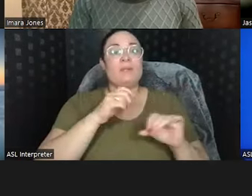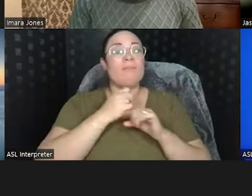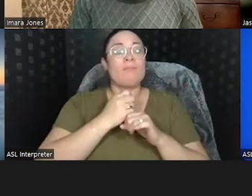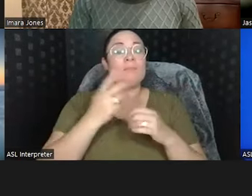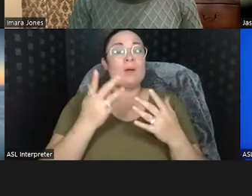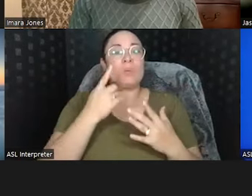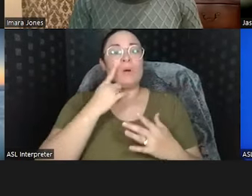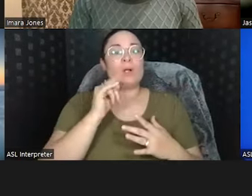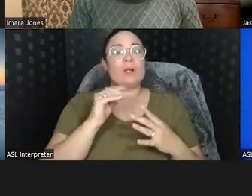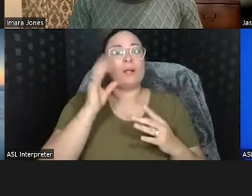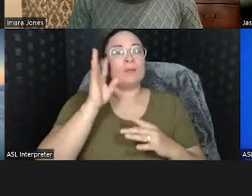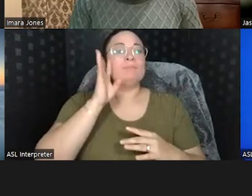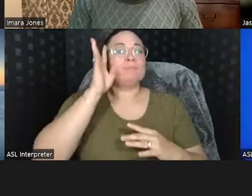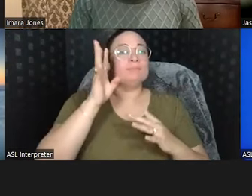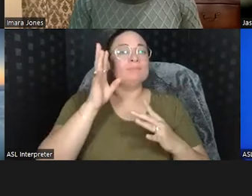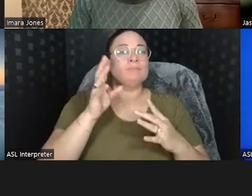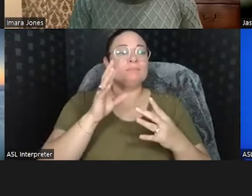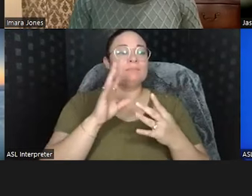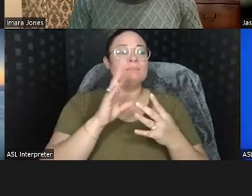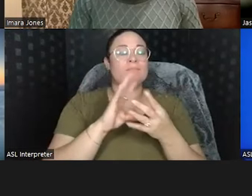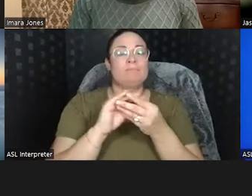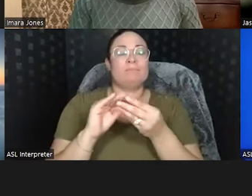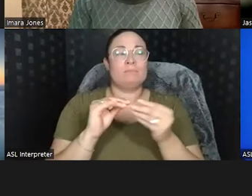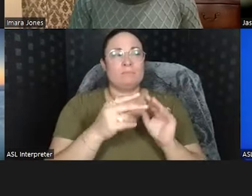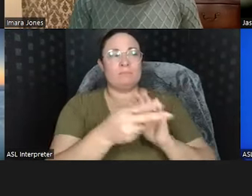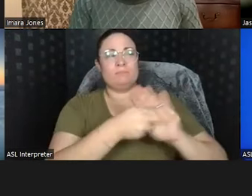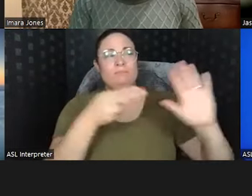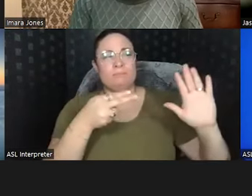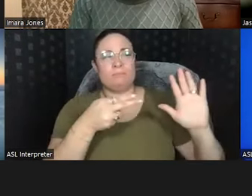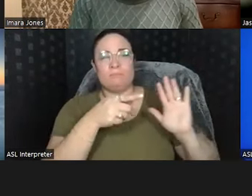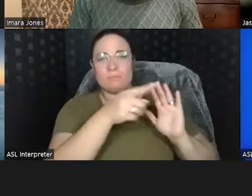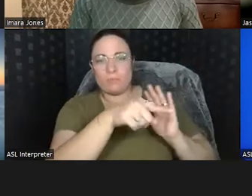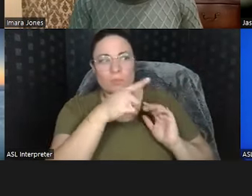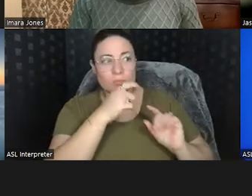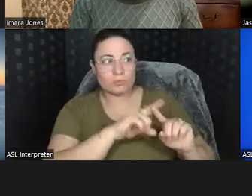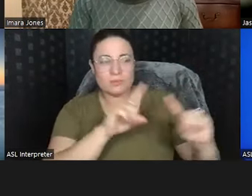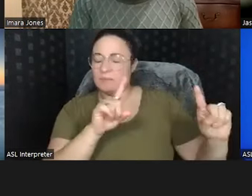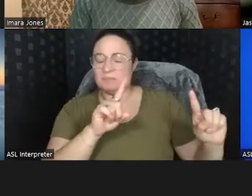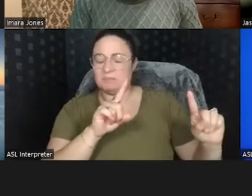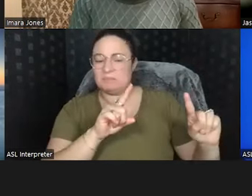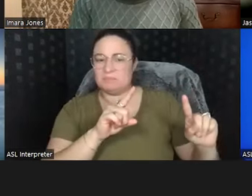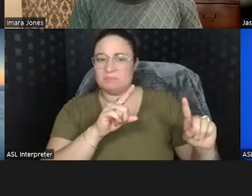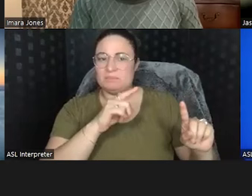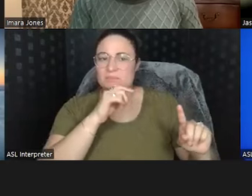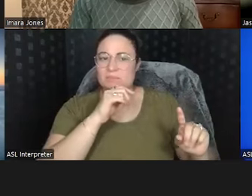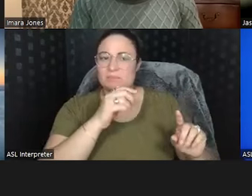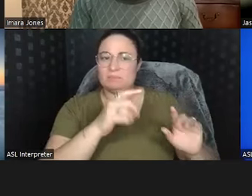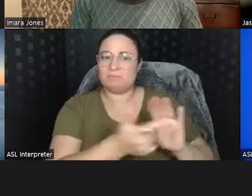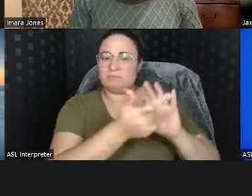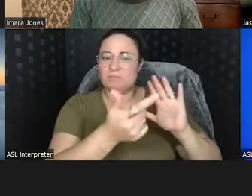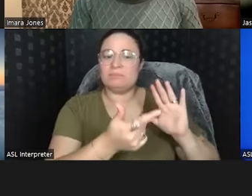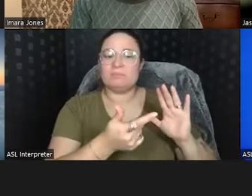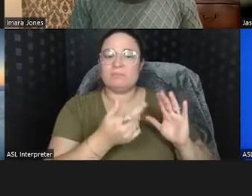a pathology, and they created, they criminalized those who were different, gender variant. And so we have